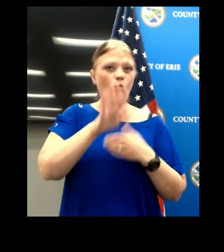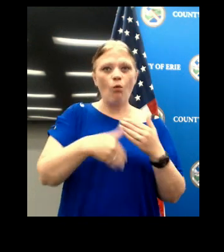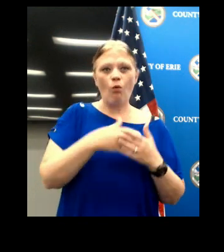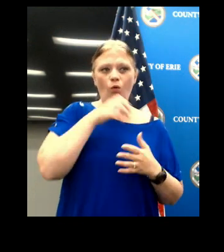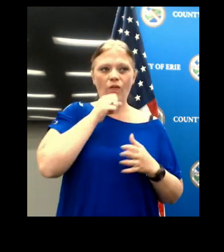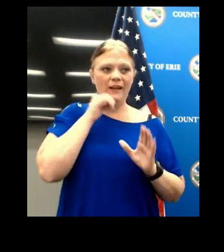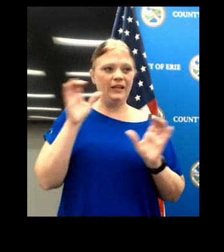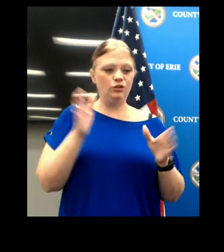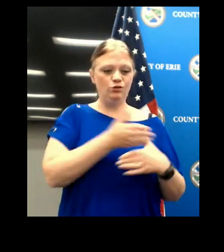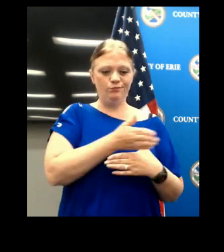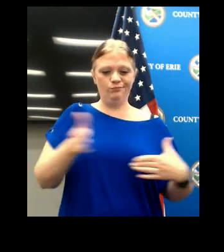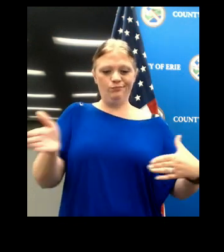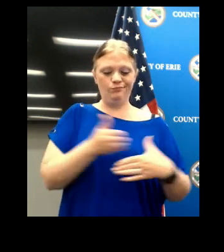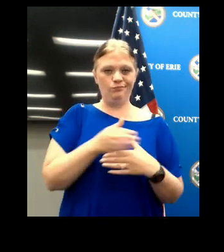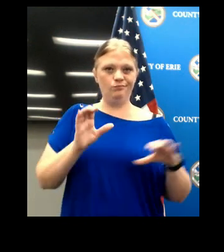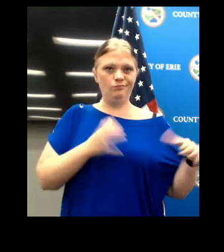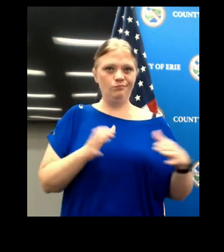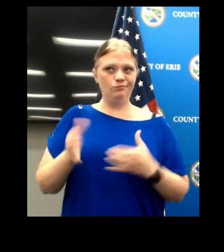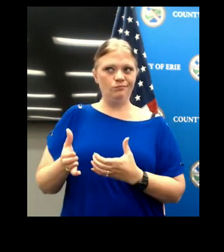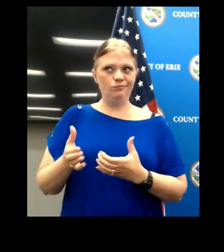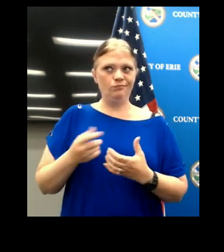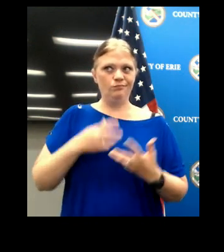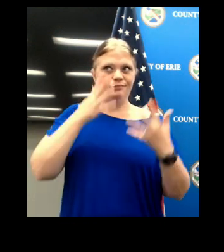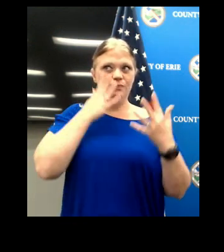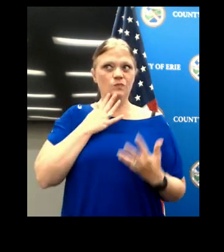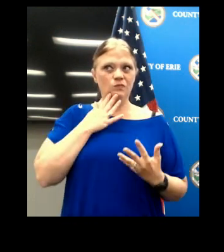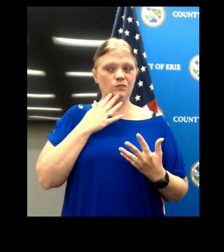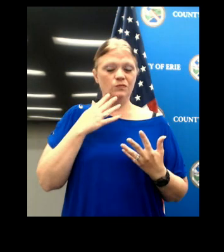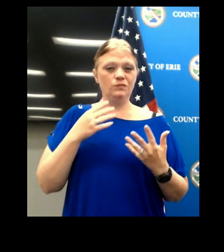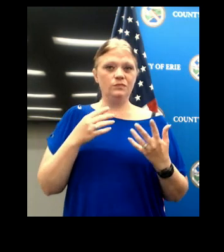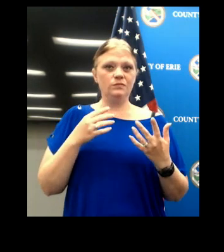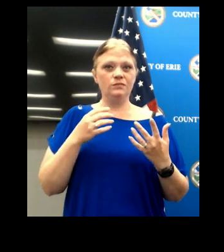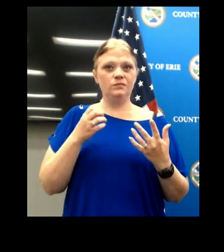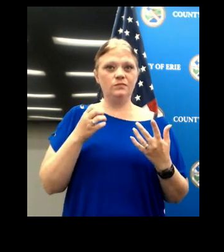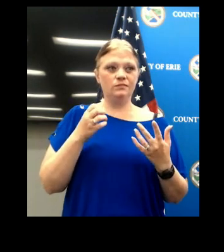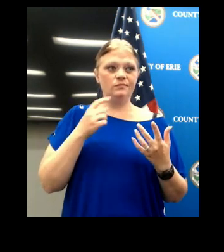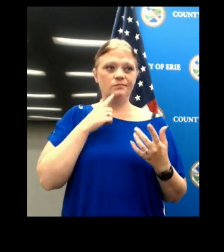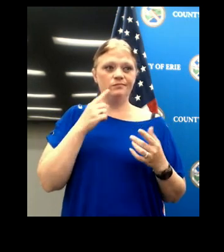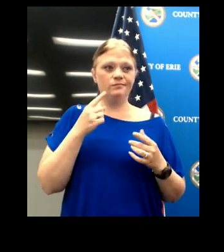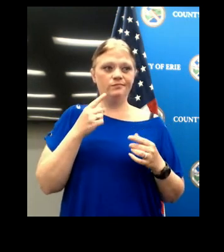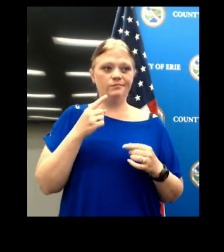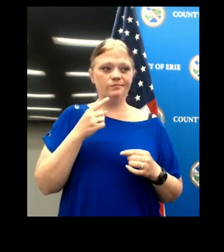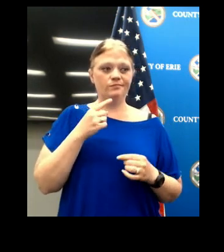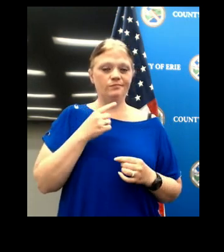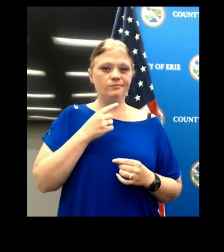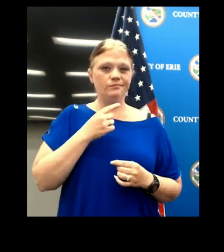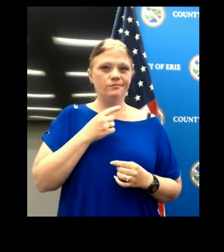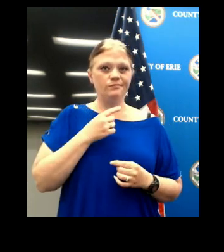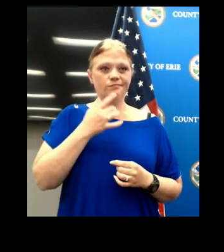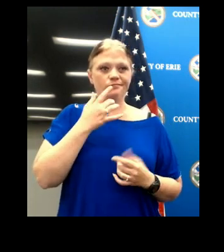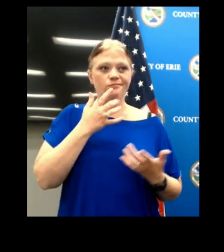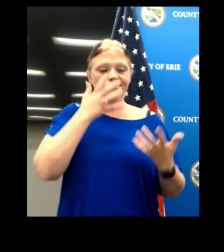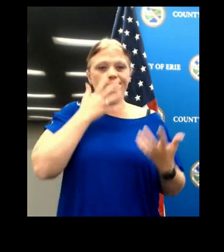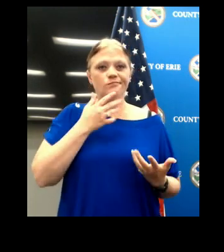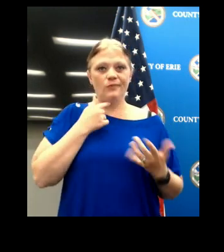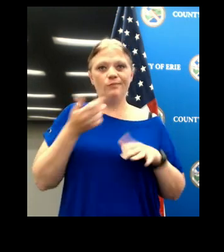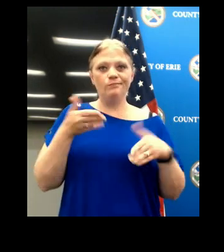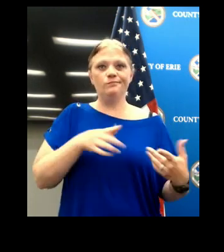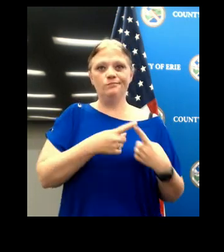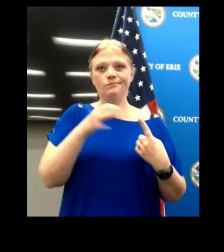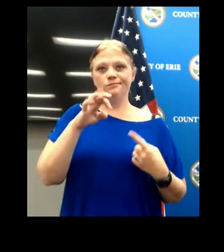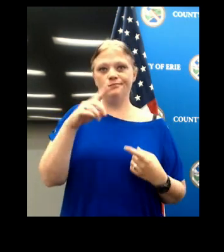groups who have unfortunately come to surmise and have died from COVID-19.